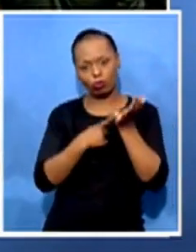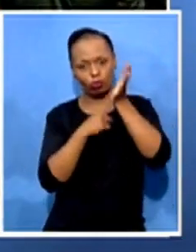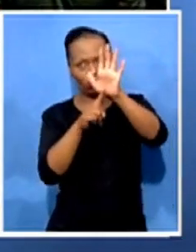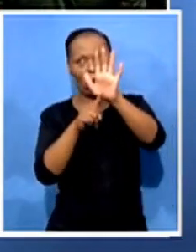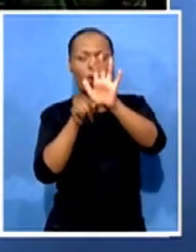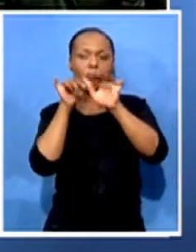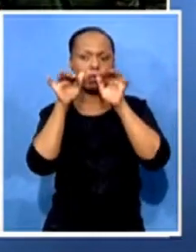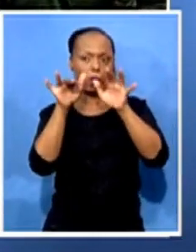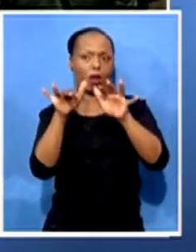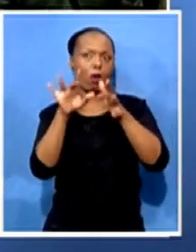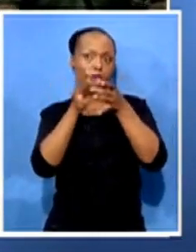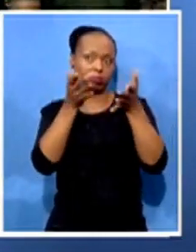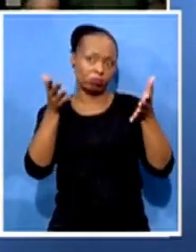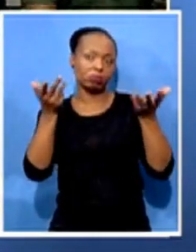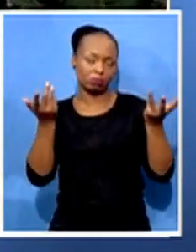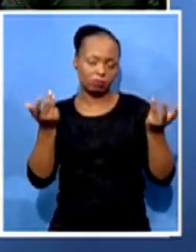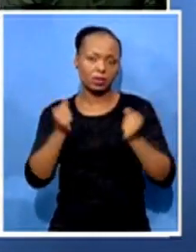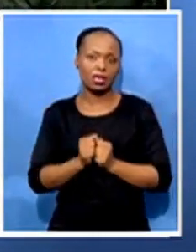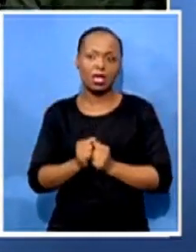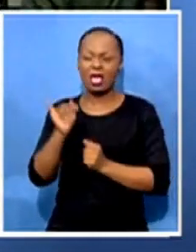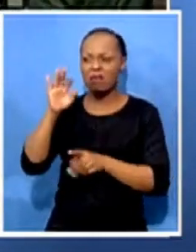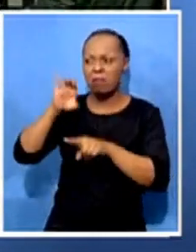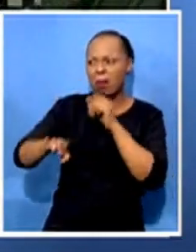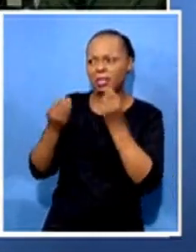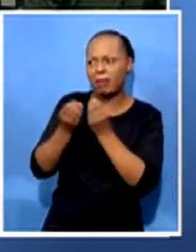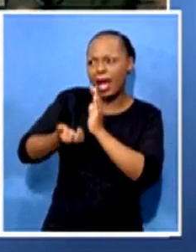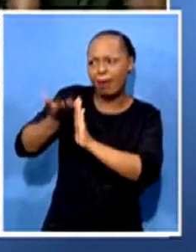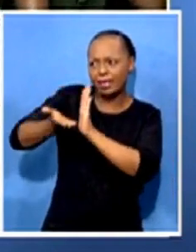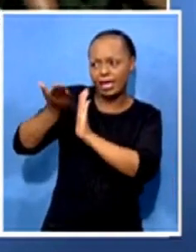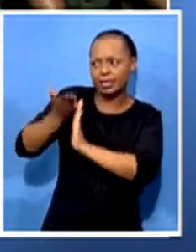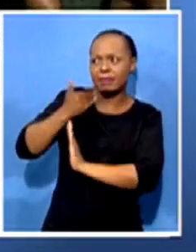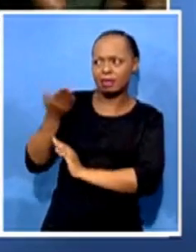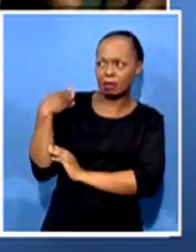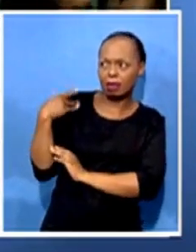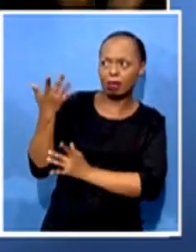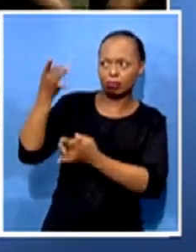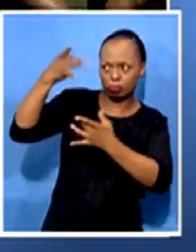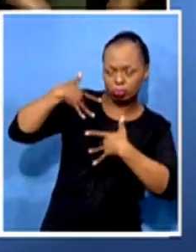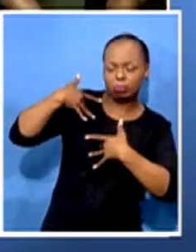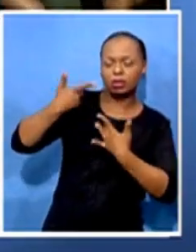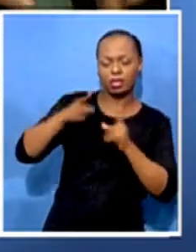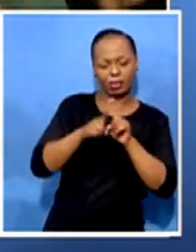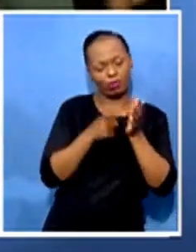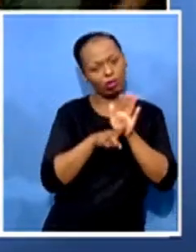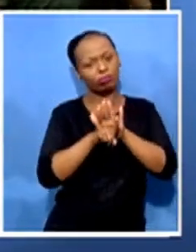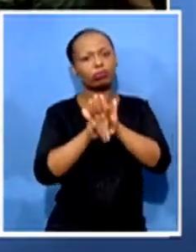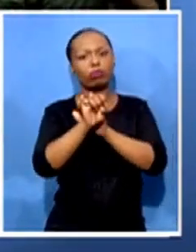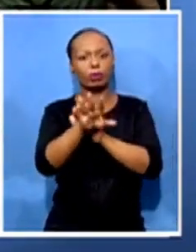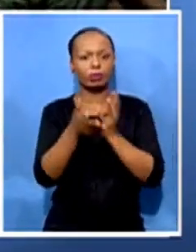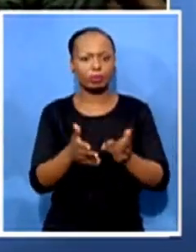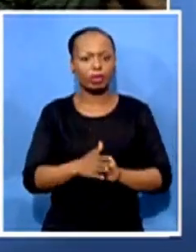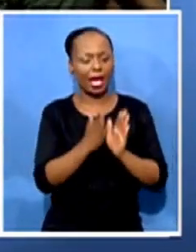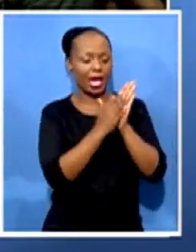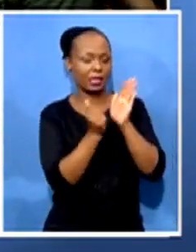come back to us and we'll try and bring you the story as it happens, as we continue here setting the agenda for our viewers in South Africa and of course all our